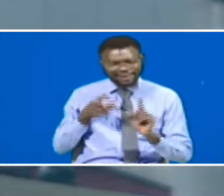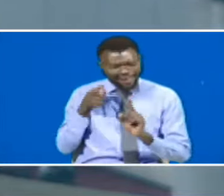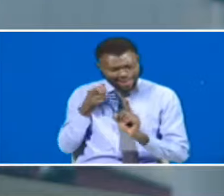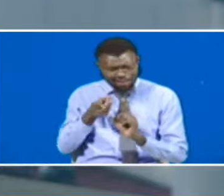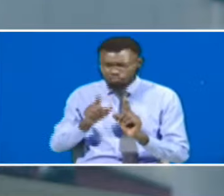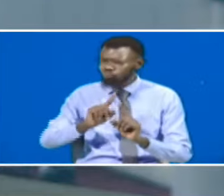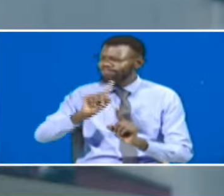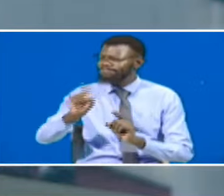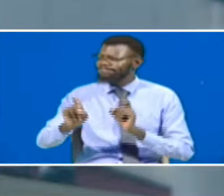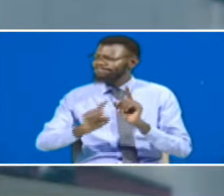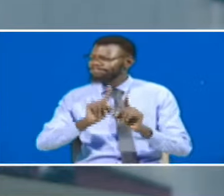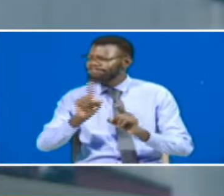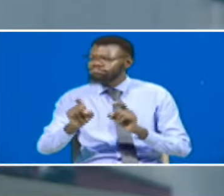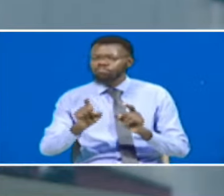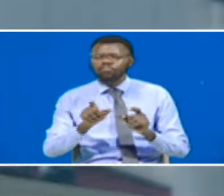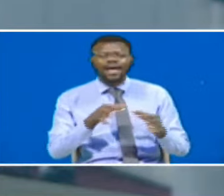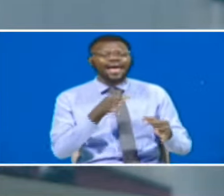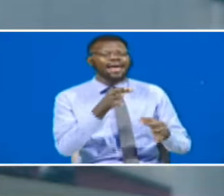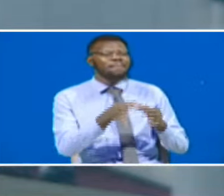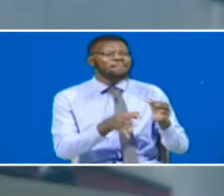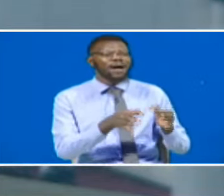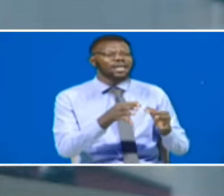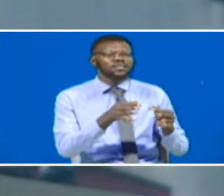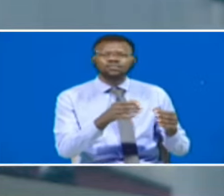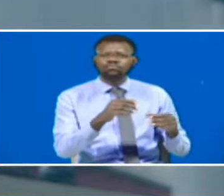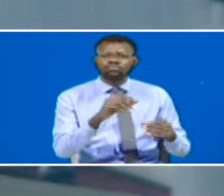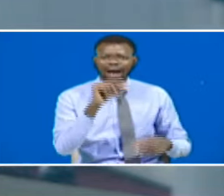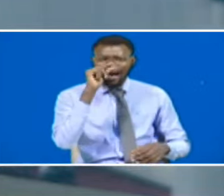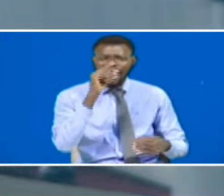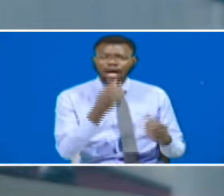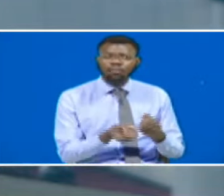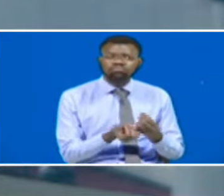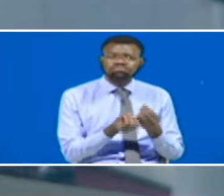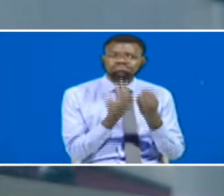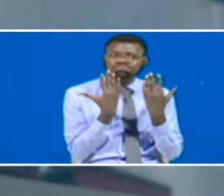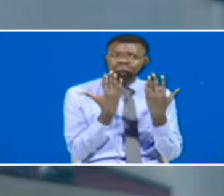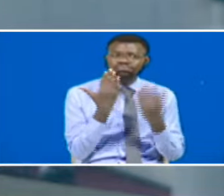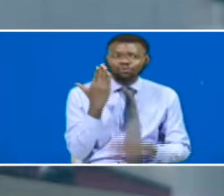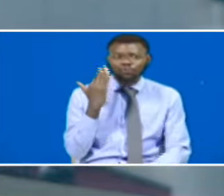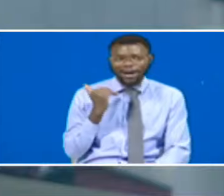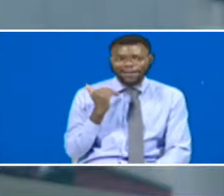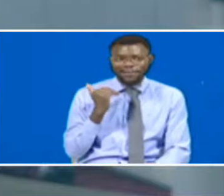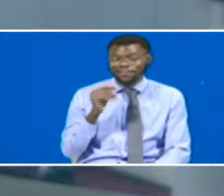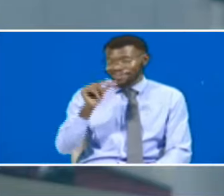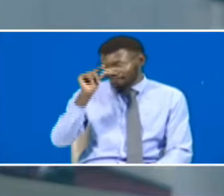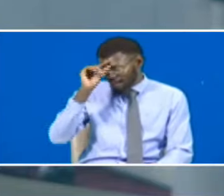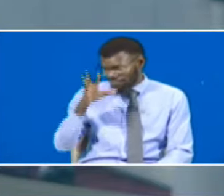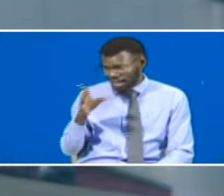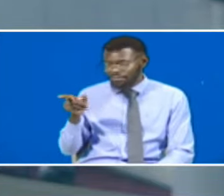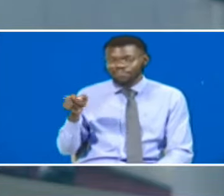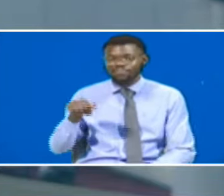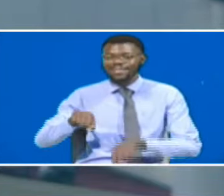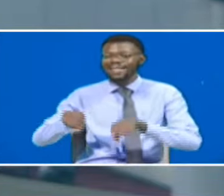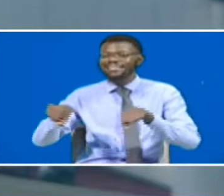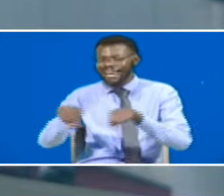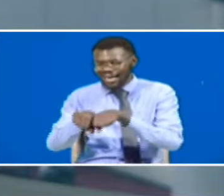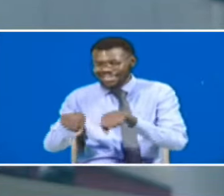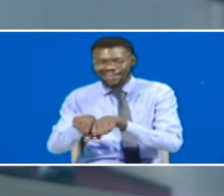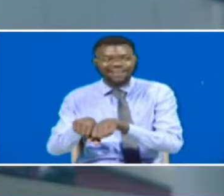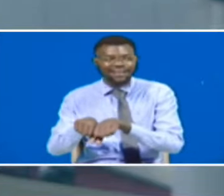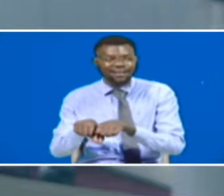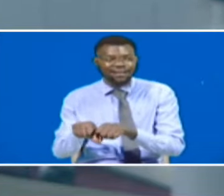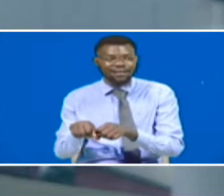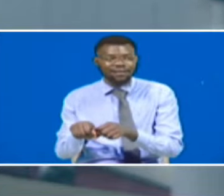deadly Embakasi gas explosion. As KTN's David Mudoka reports, Governor Sakaja is increasingly finding himself